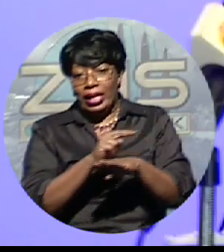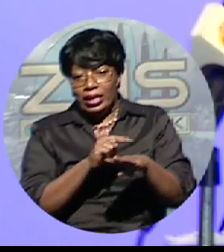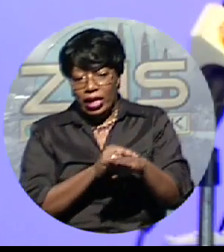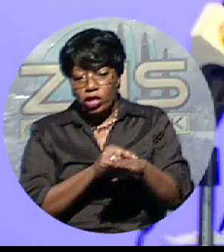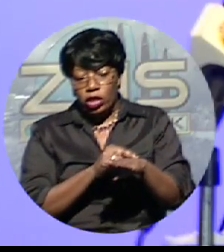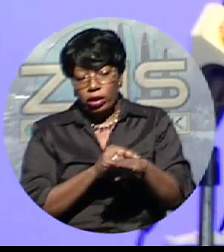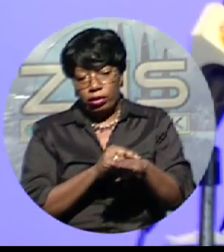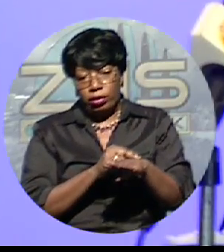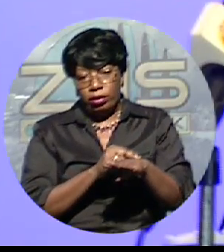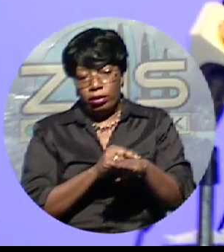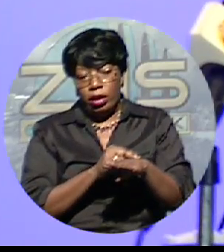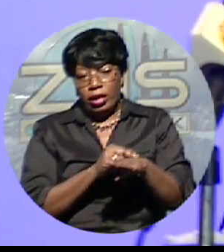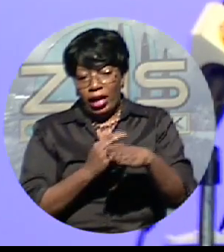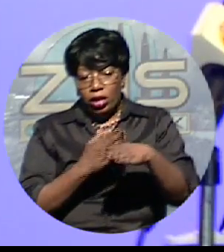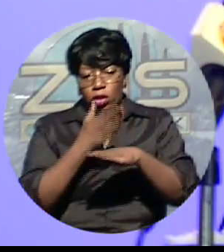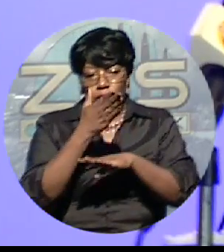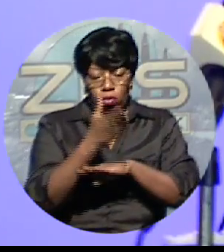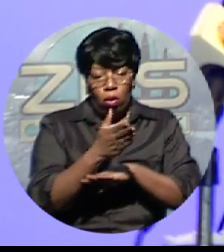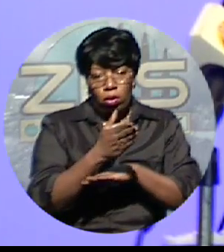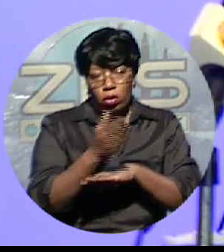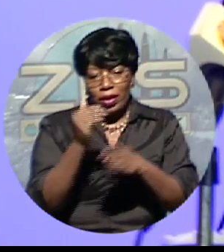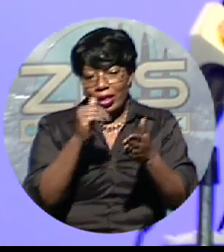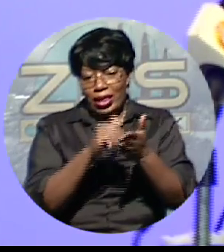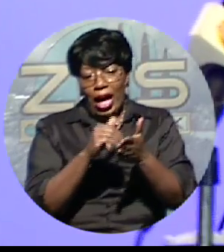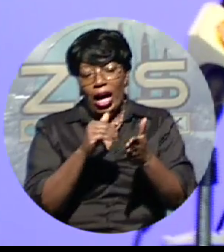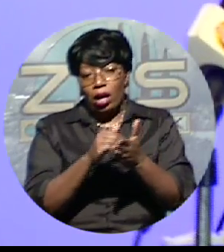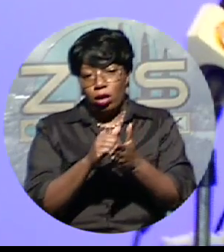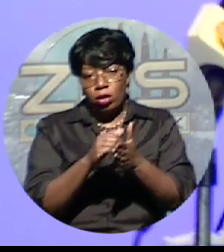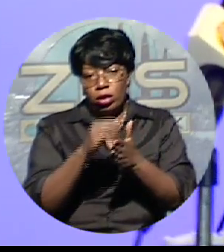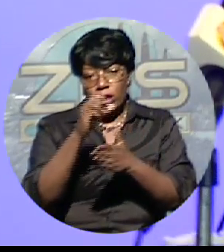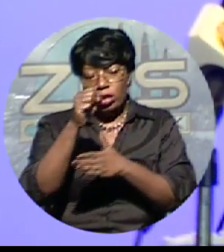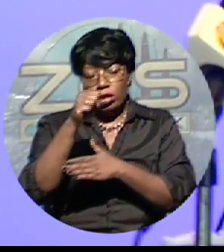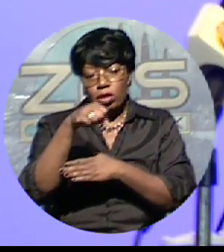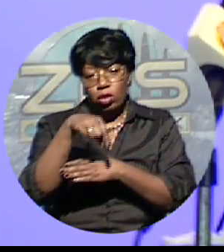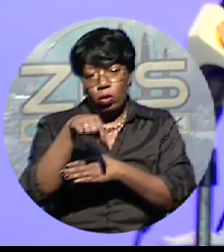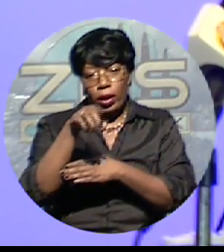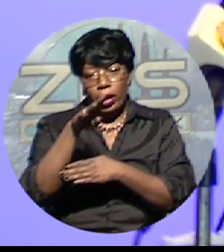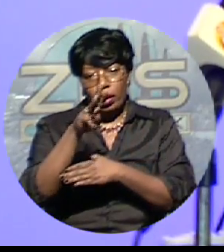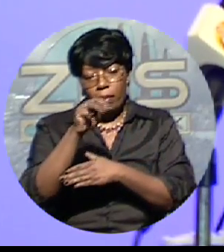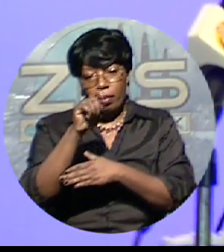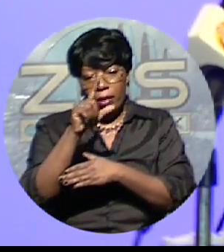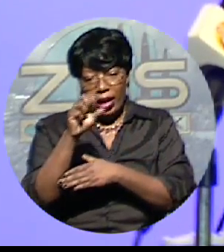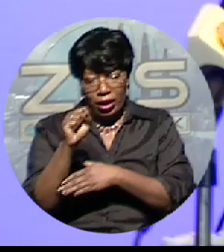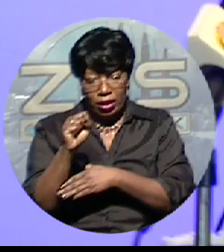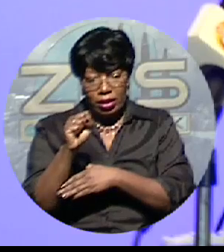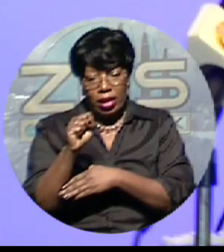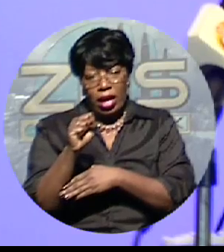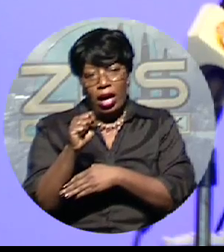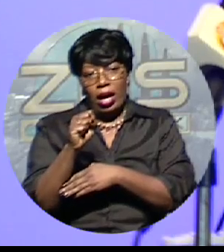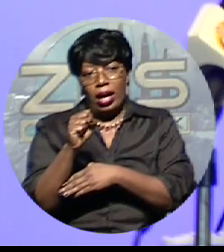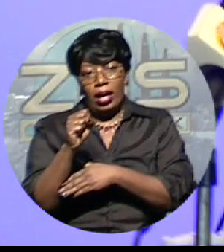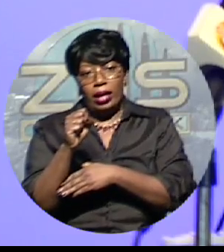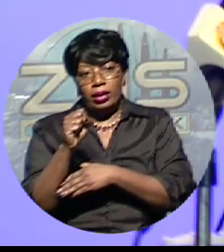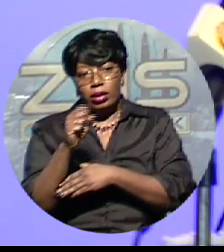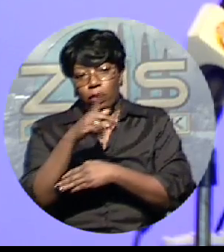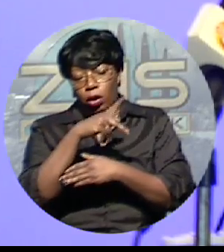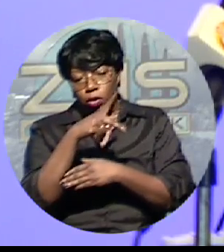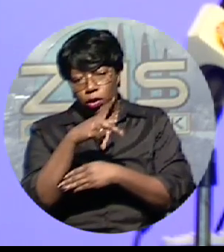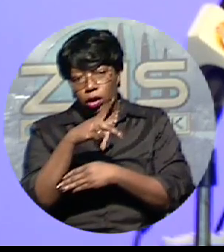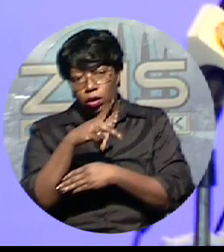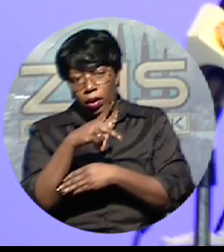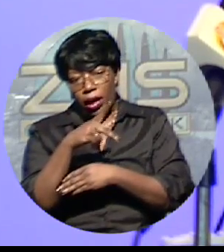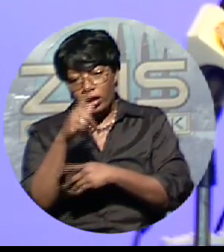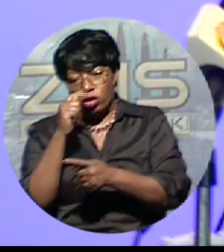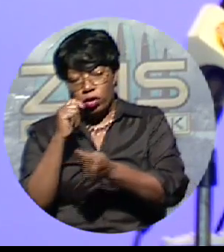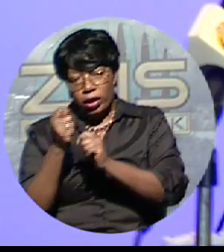spread over 100,000 square miles. And if you interfaced it between Puerto Rico and Trinidad, that's the entire